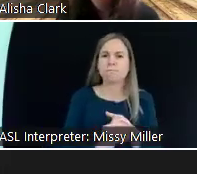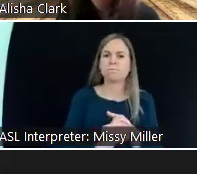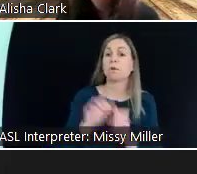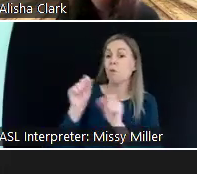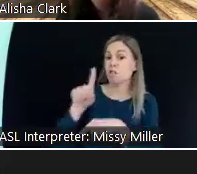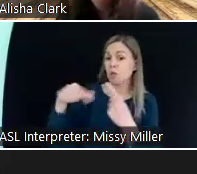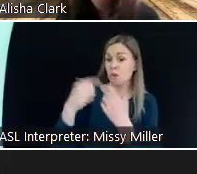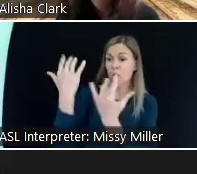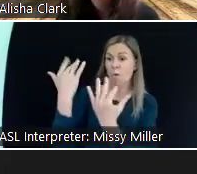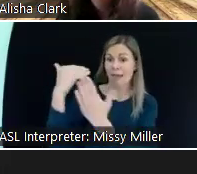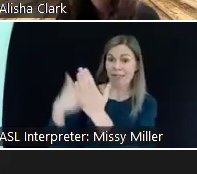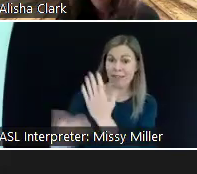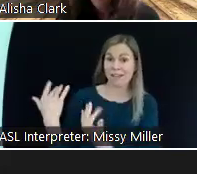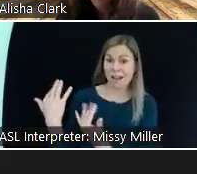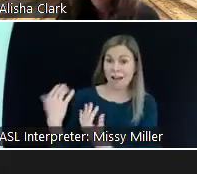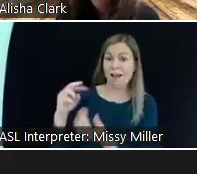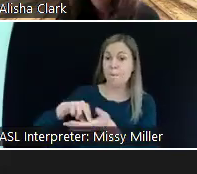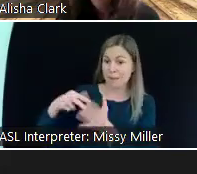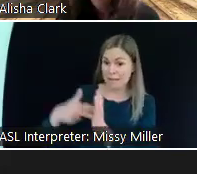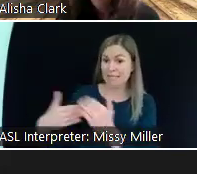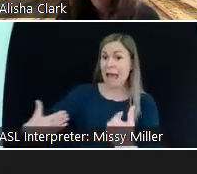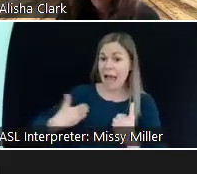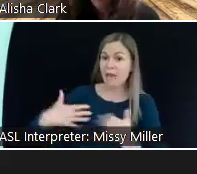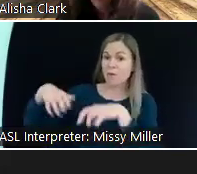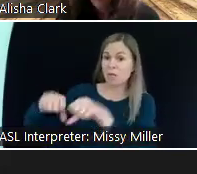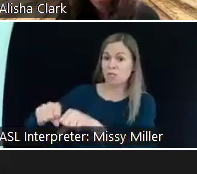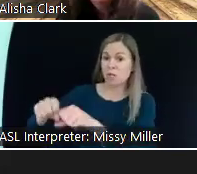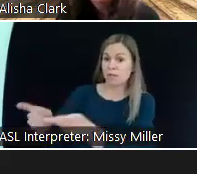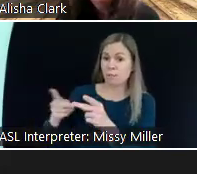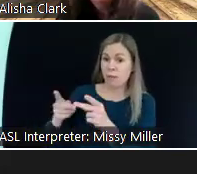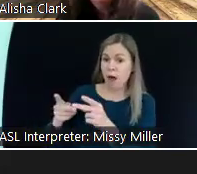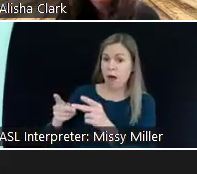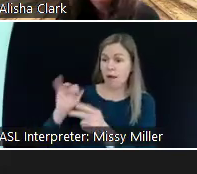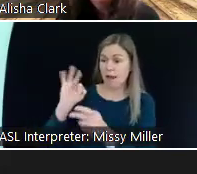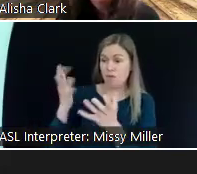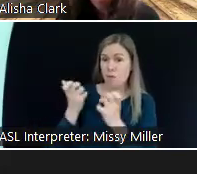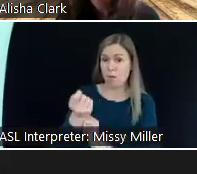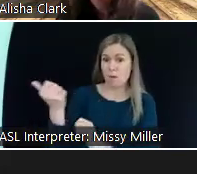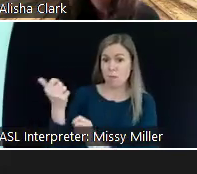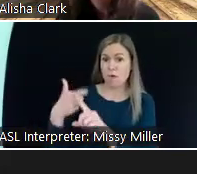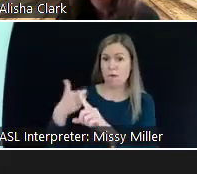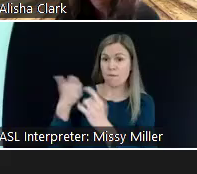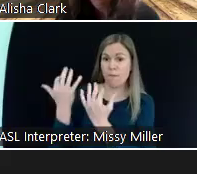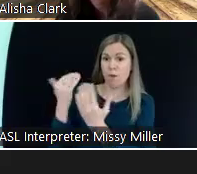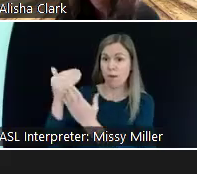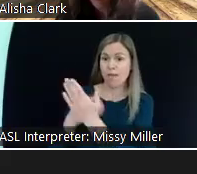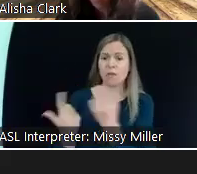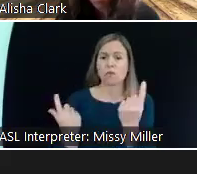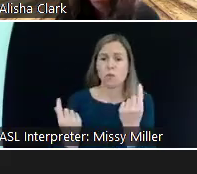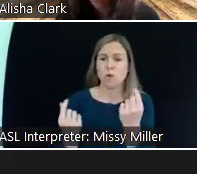does that mean that they have reserved a slot? And if a participant would like to be removed from the waiver waitlist, who would they contact?